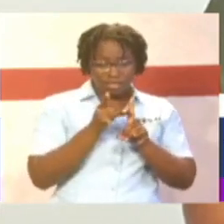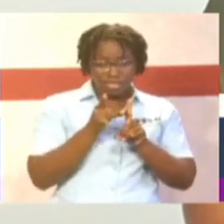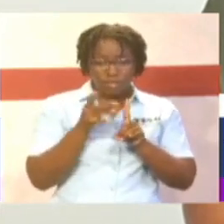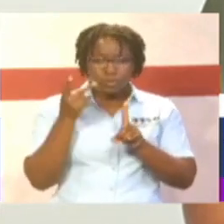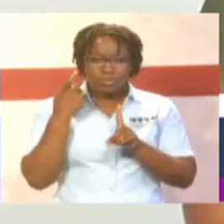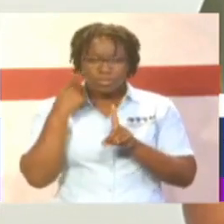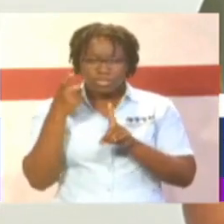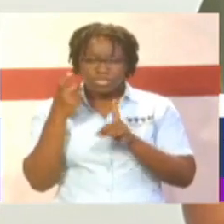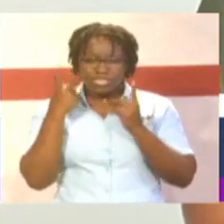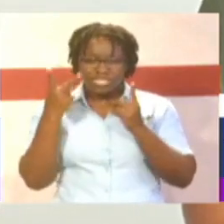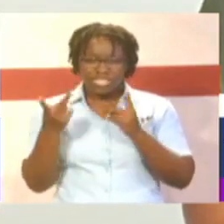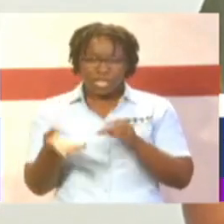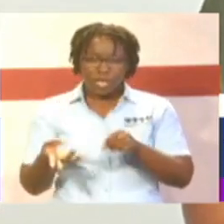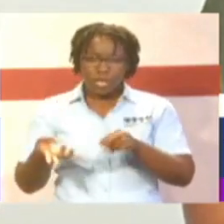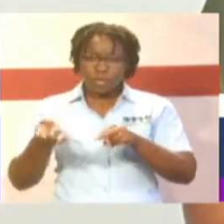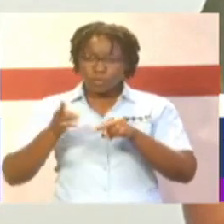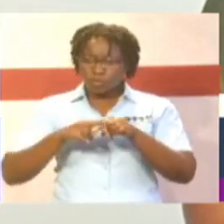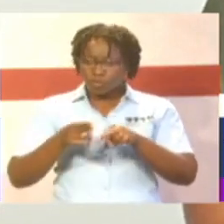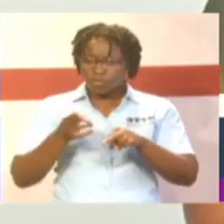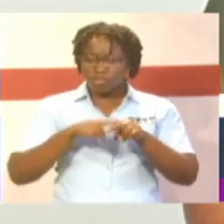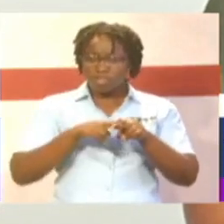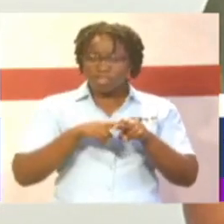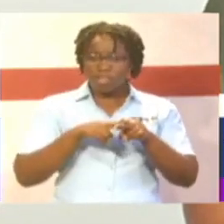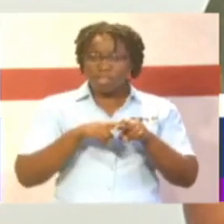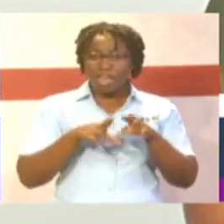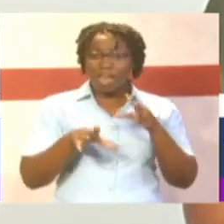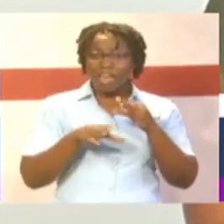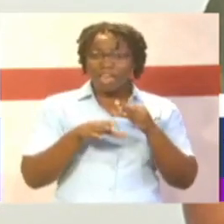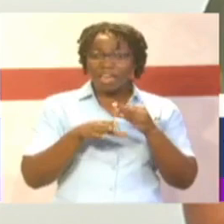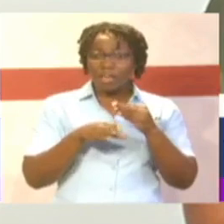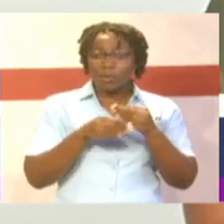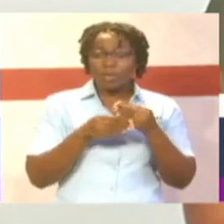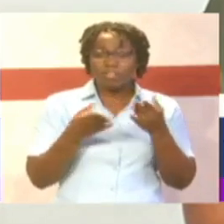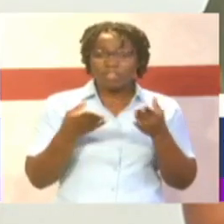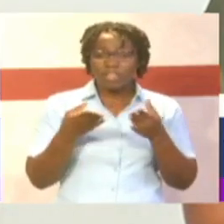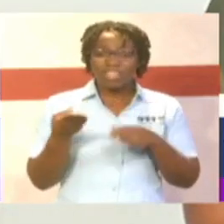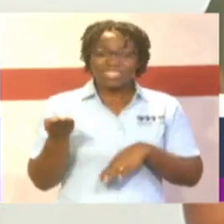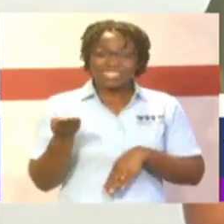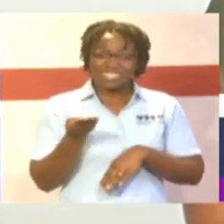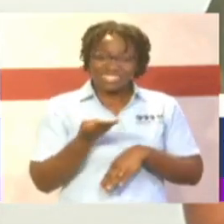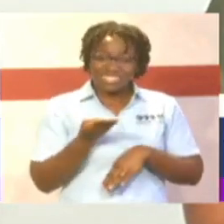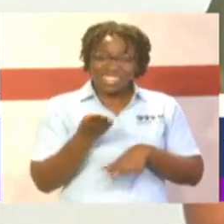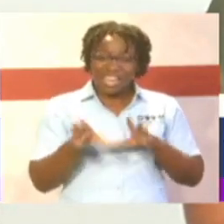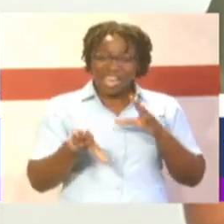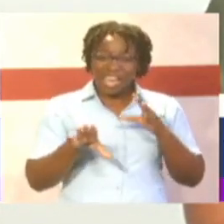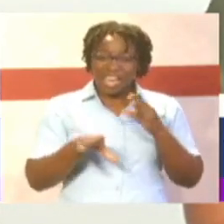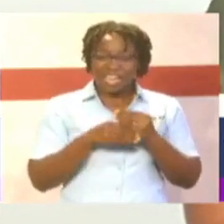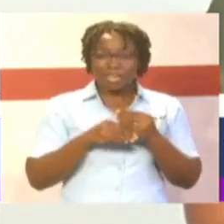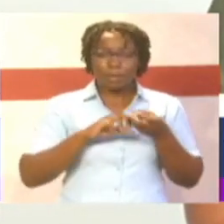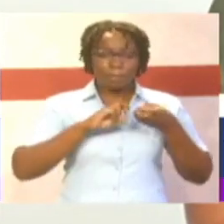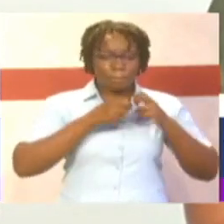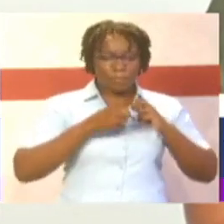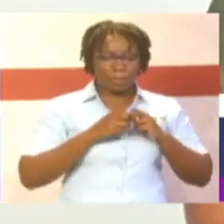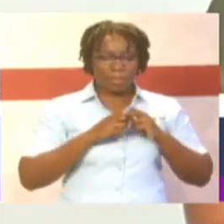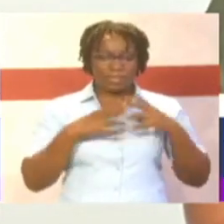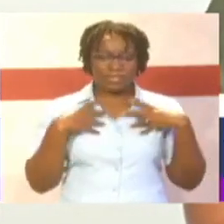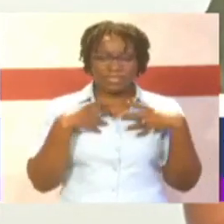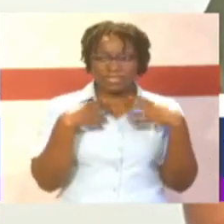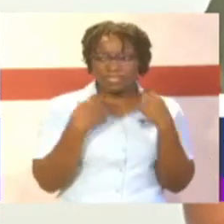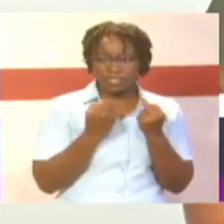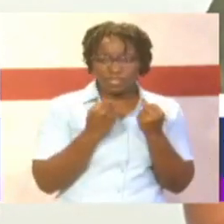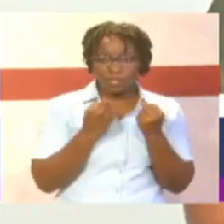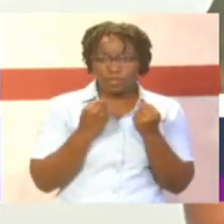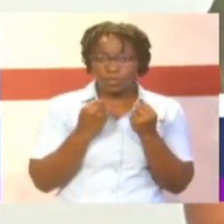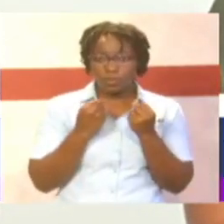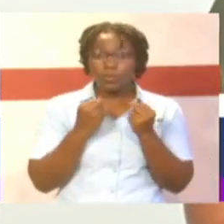increase in the risk of complications and death in this group when infected by the SARS-CoV-2 virus, and even more risk